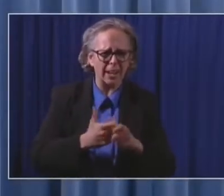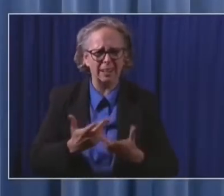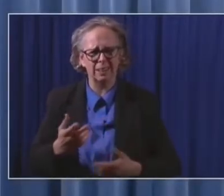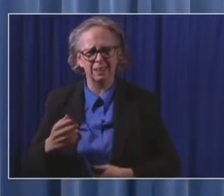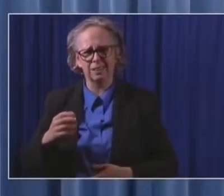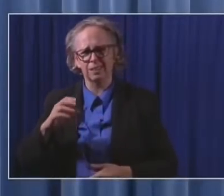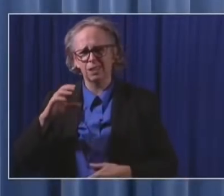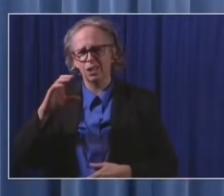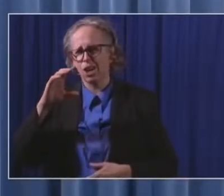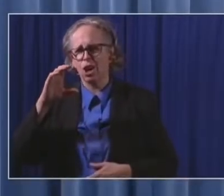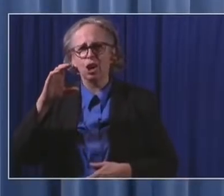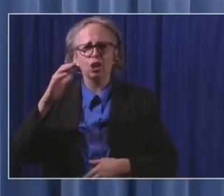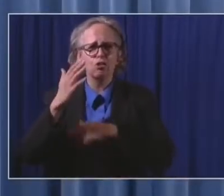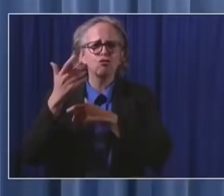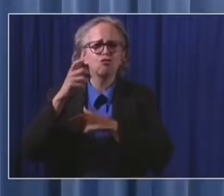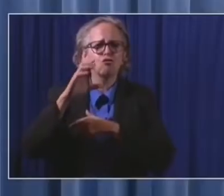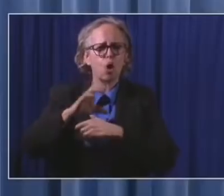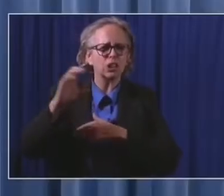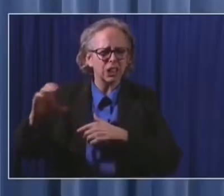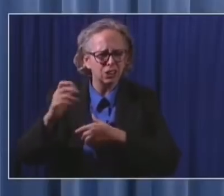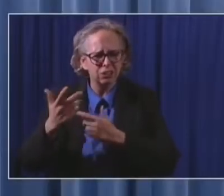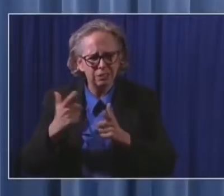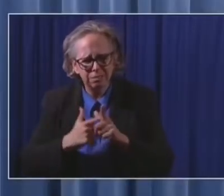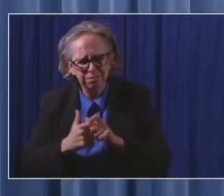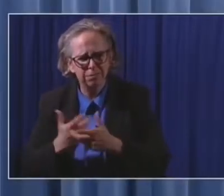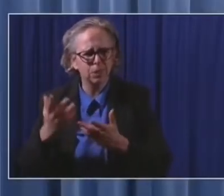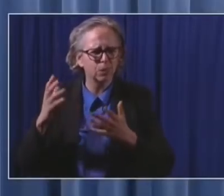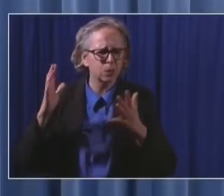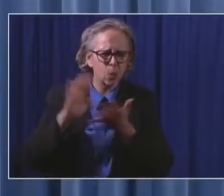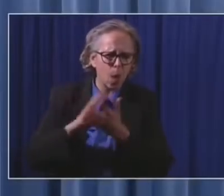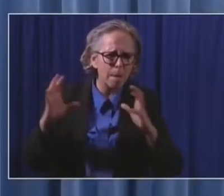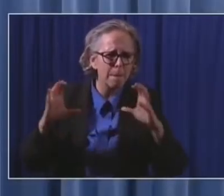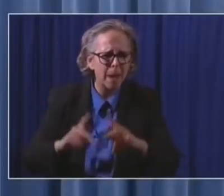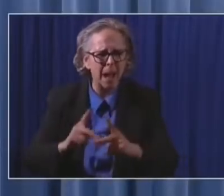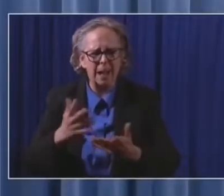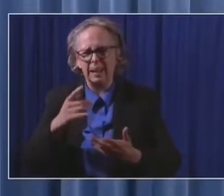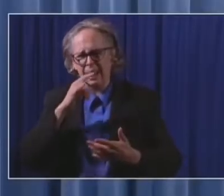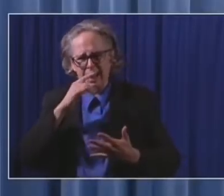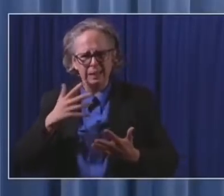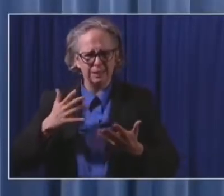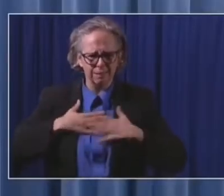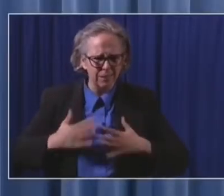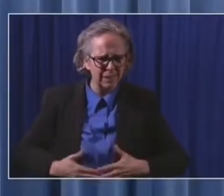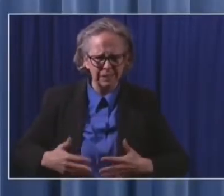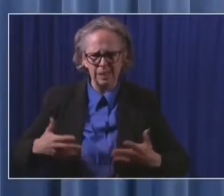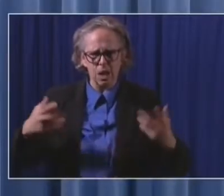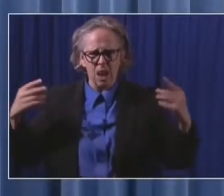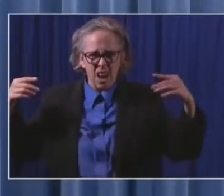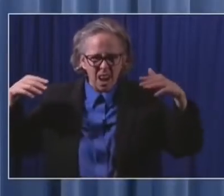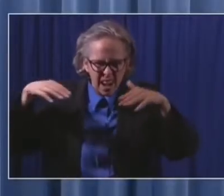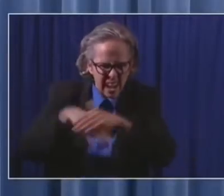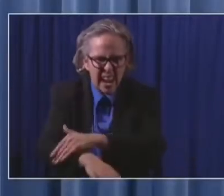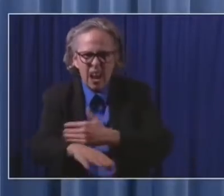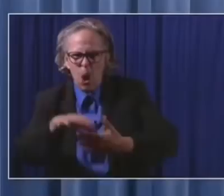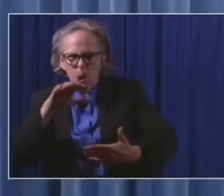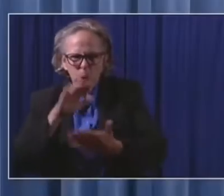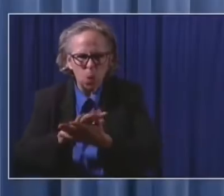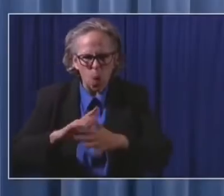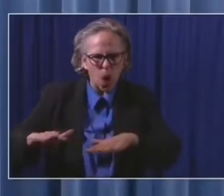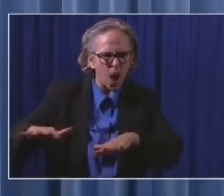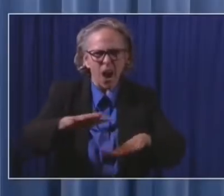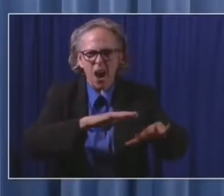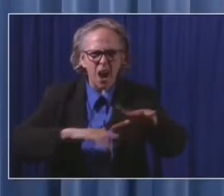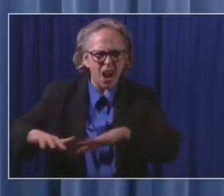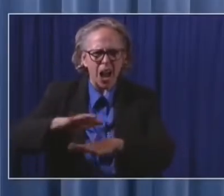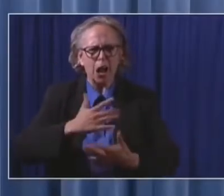and our grandkids playing ball. We want them in track. We want them in cross country. We want our schools back.